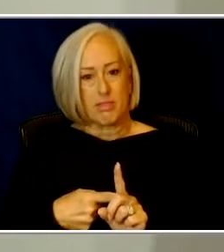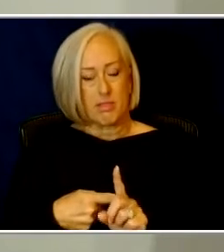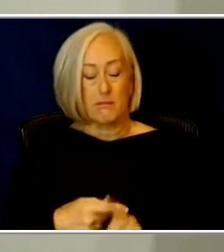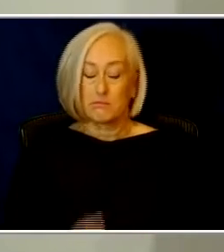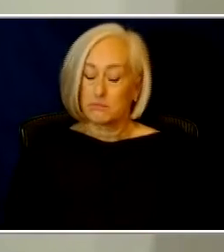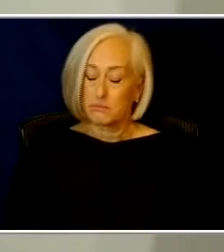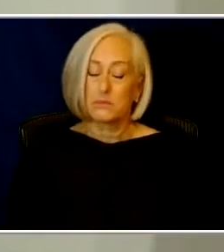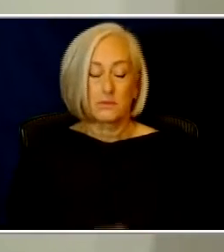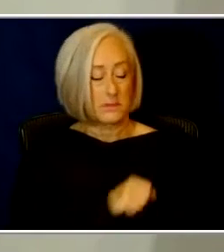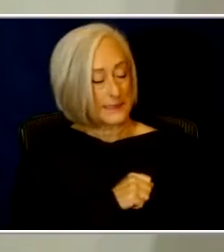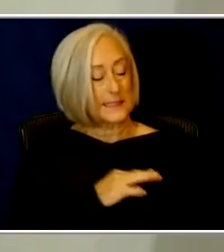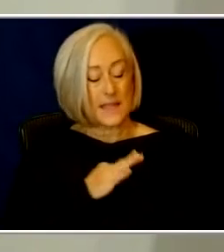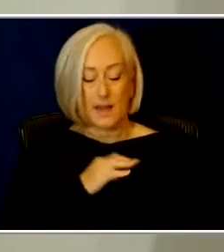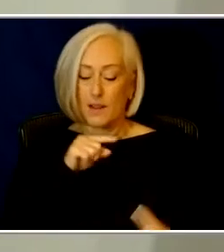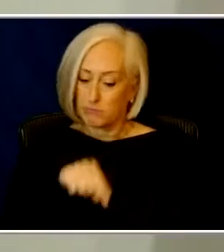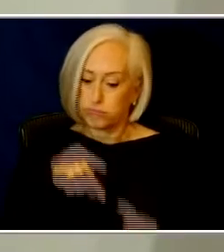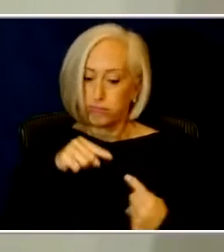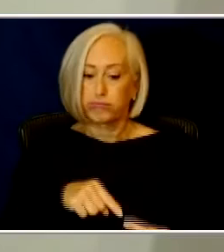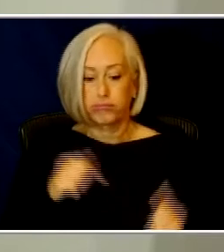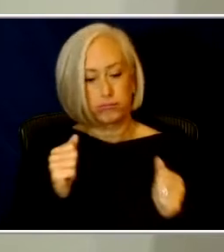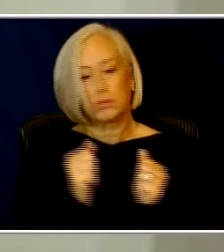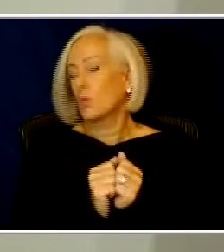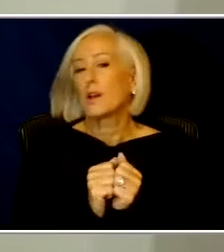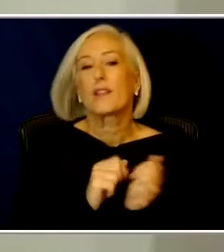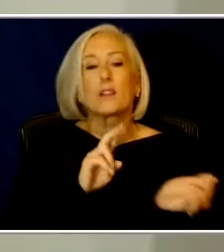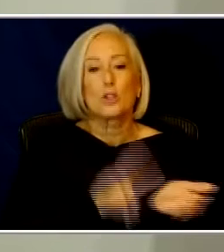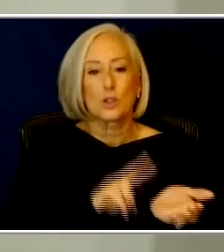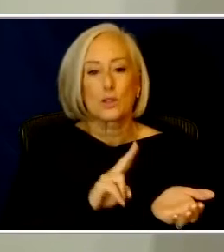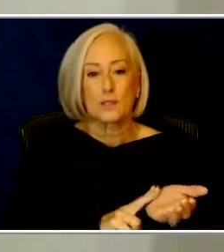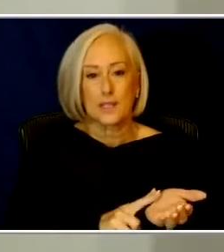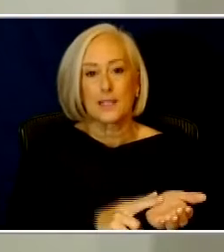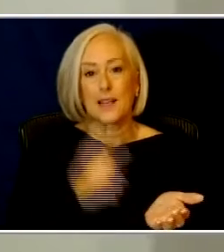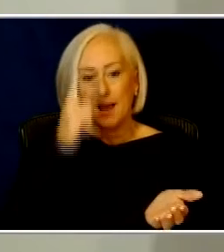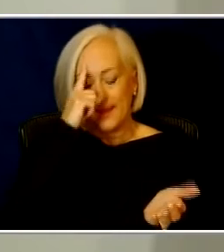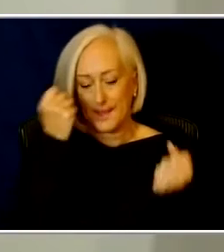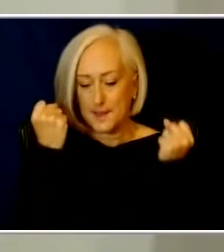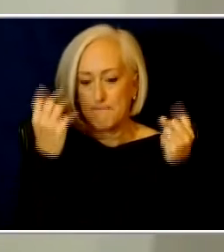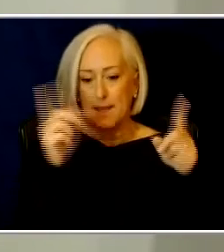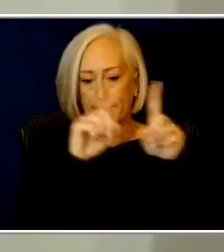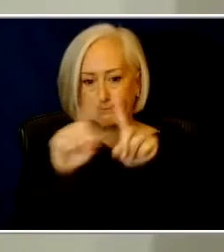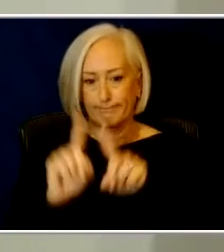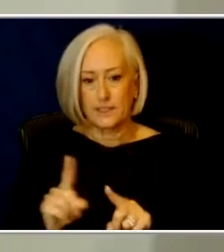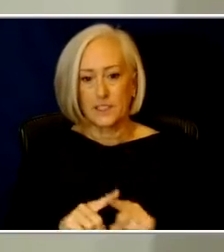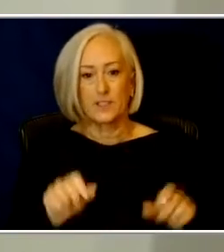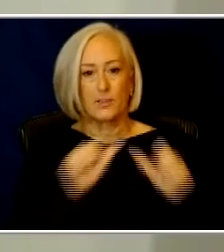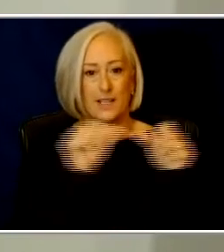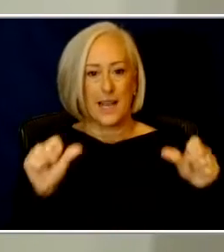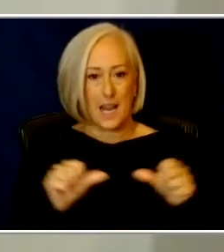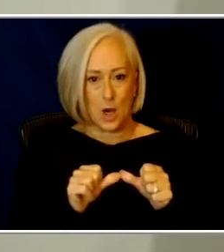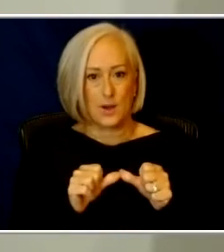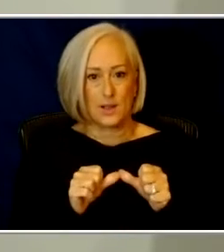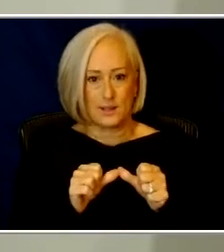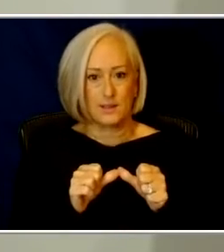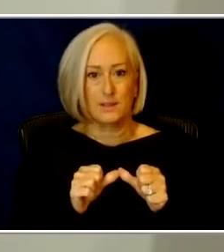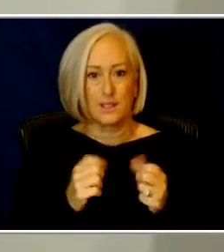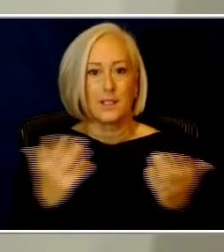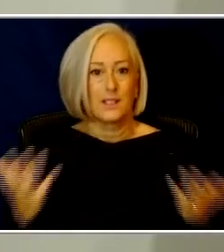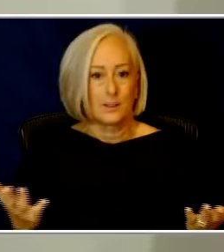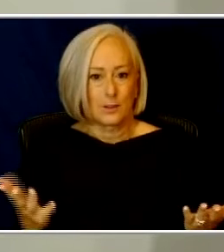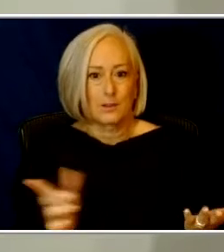issue in nursing, I think in a lot of different areas. So,